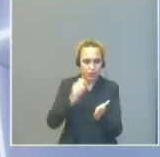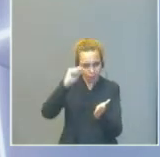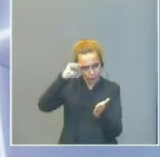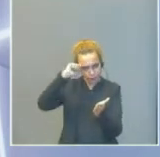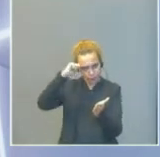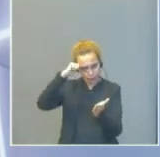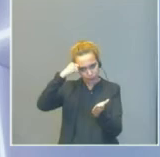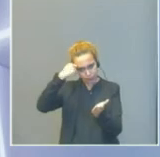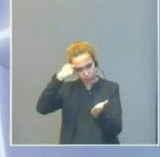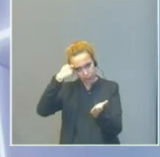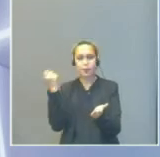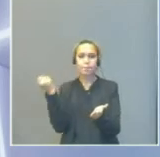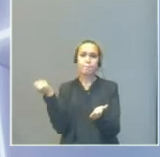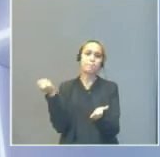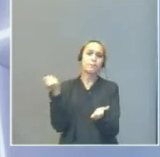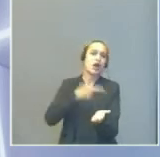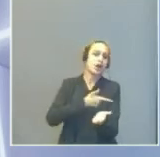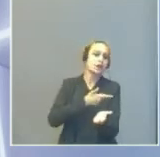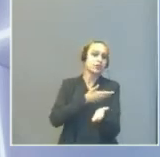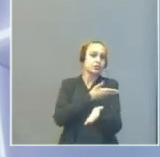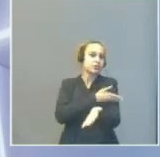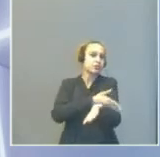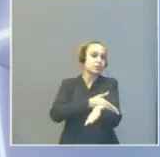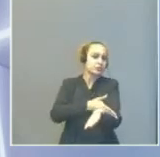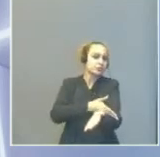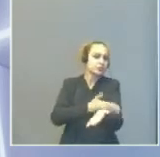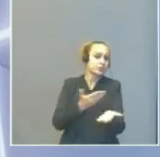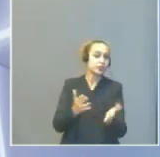And yet, it was a vessel of oppression.